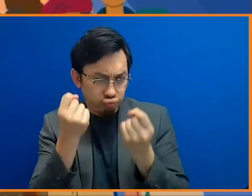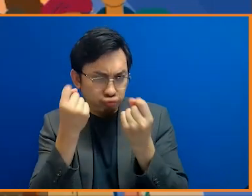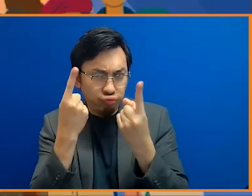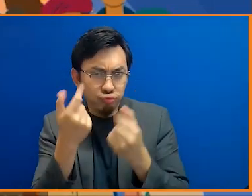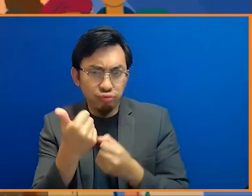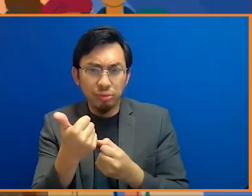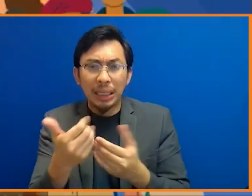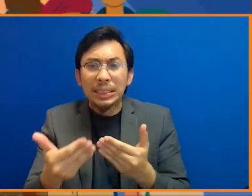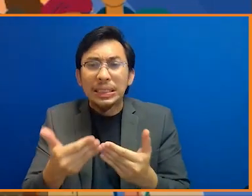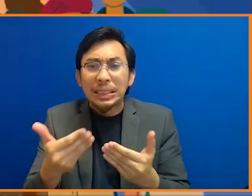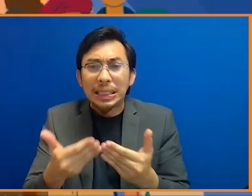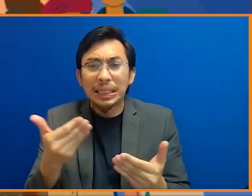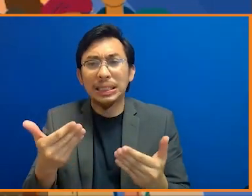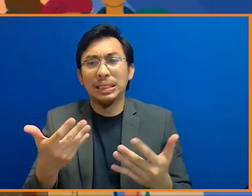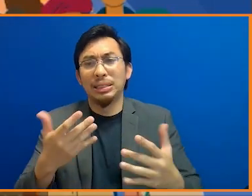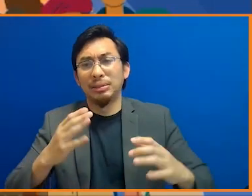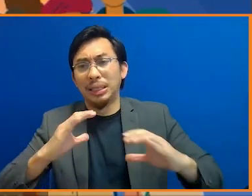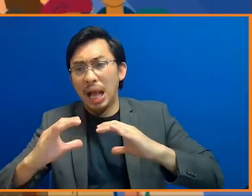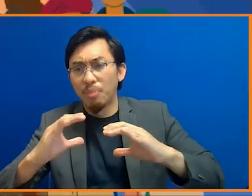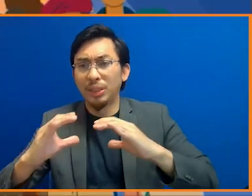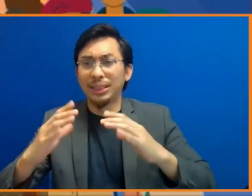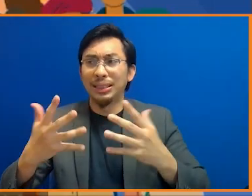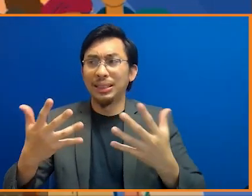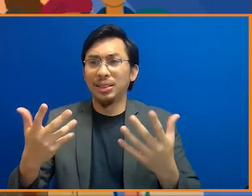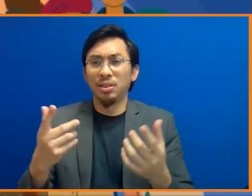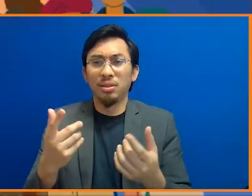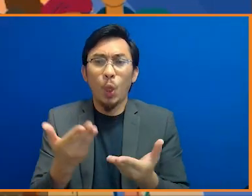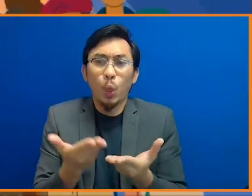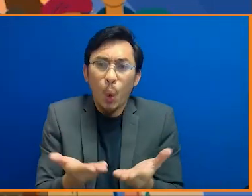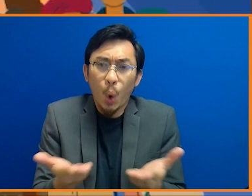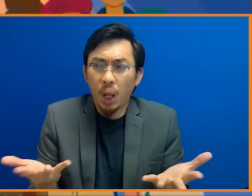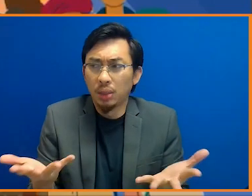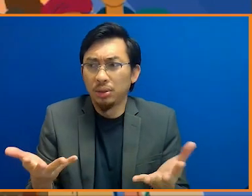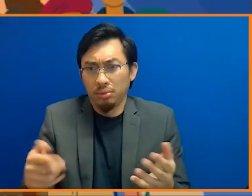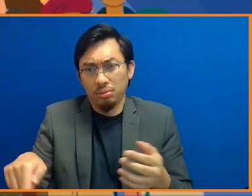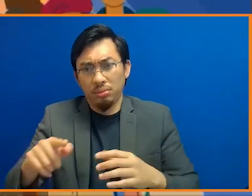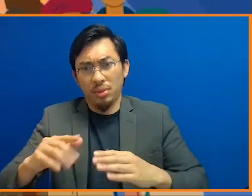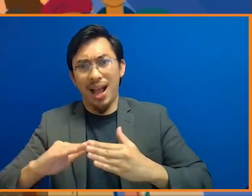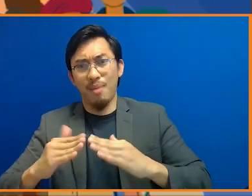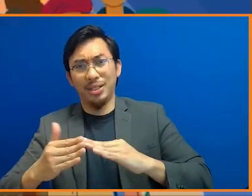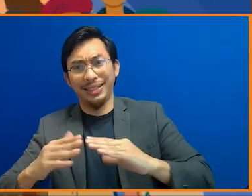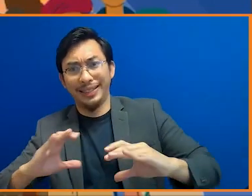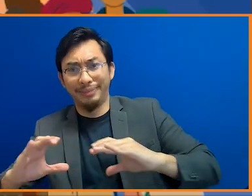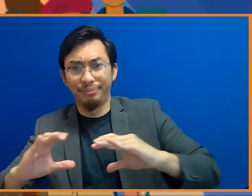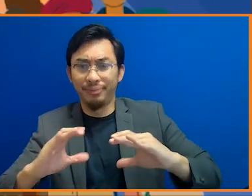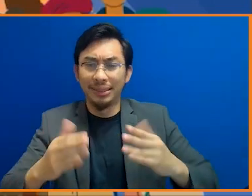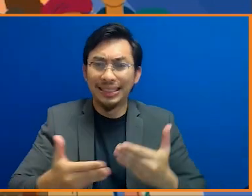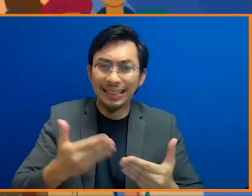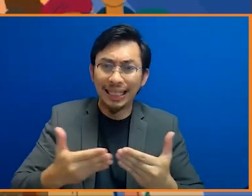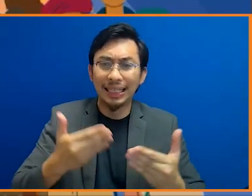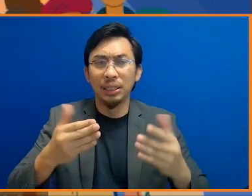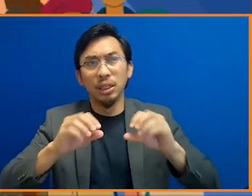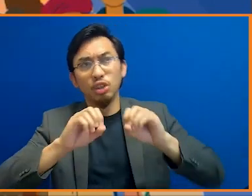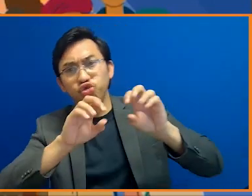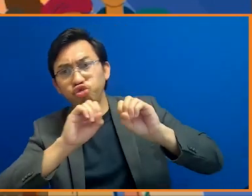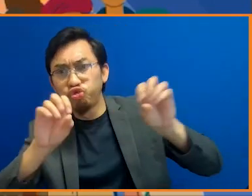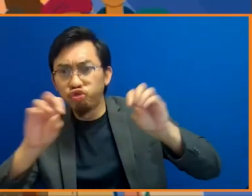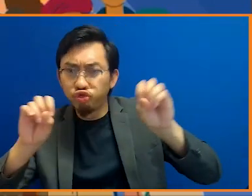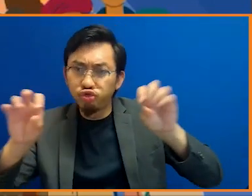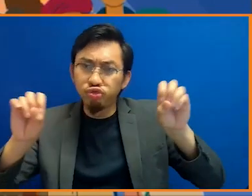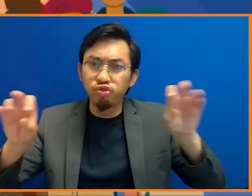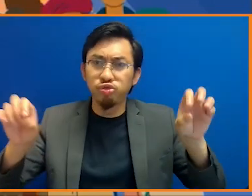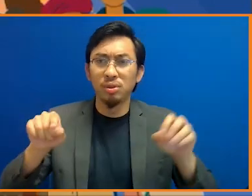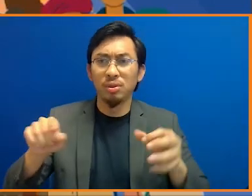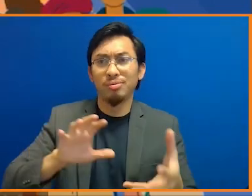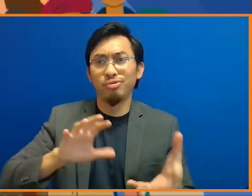better understand and easy to be used as a communication tools to community when we do a